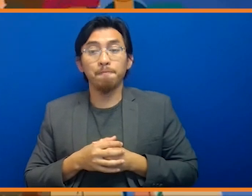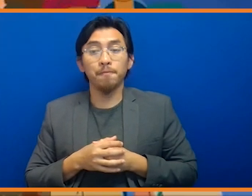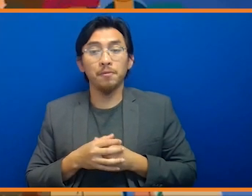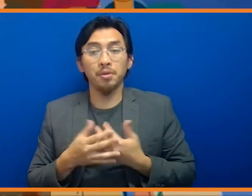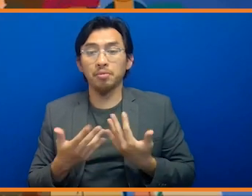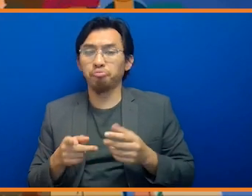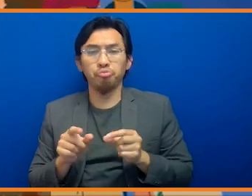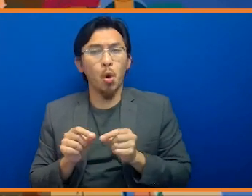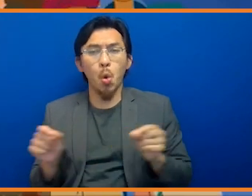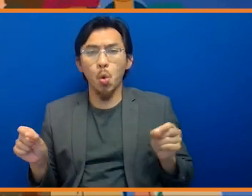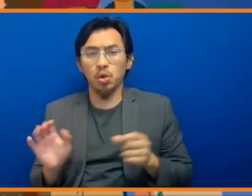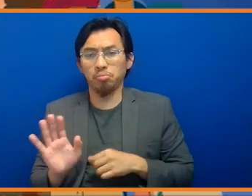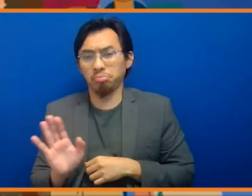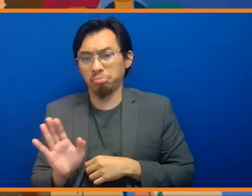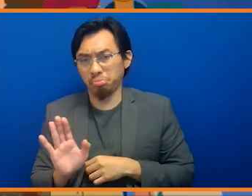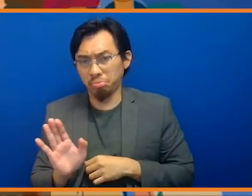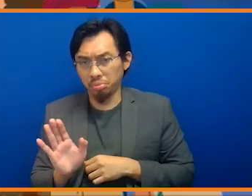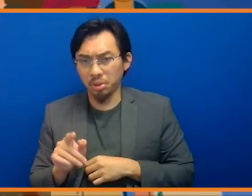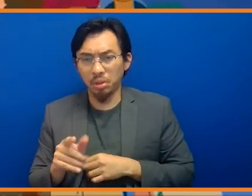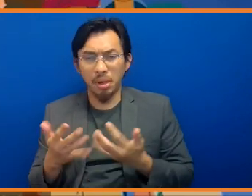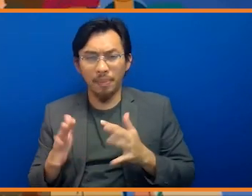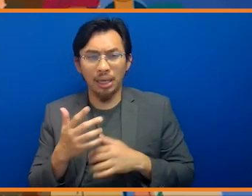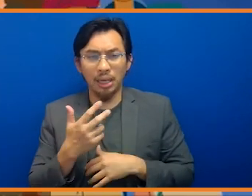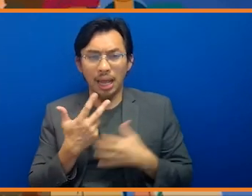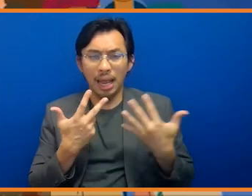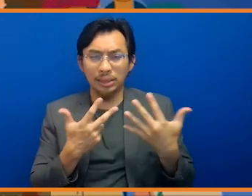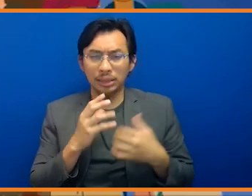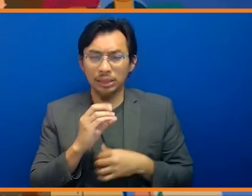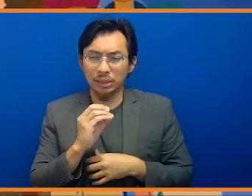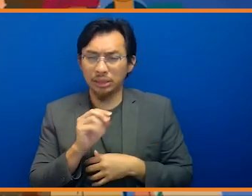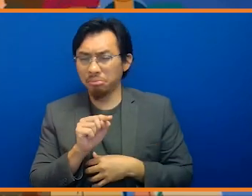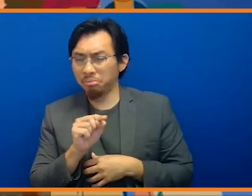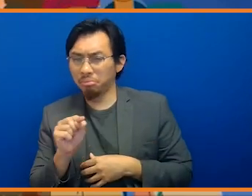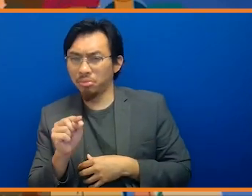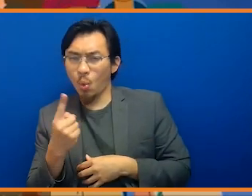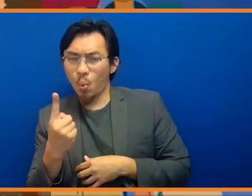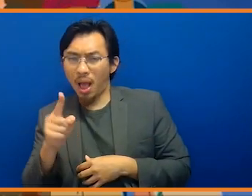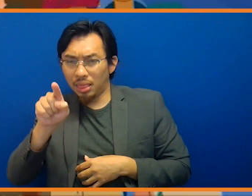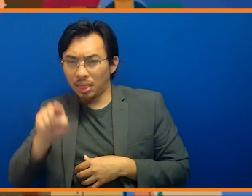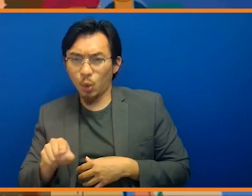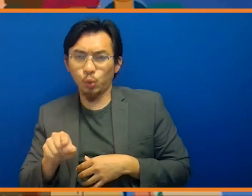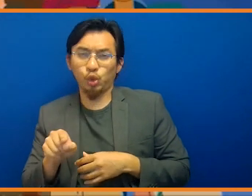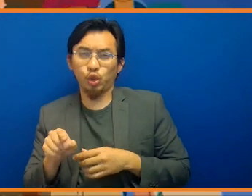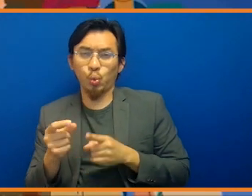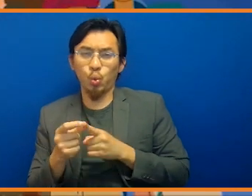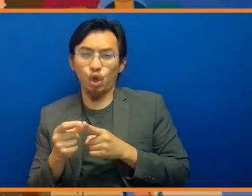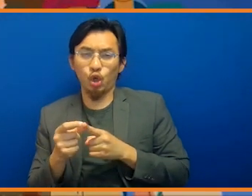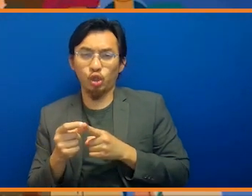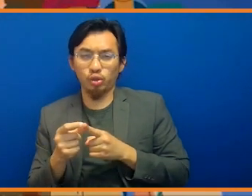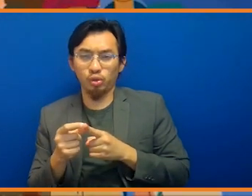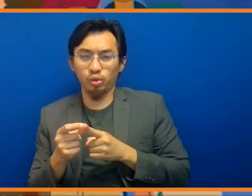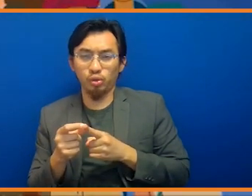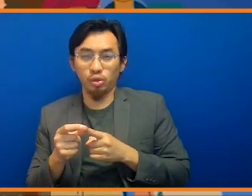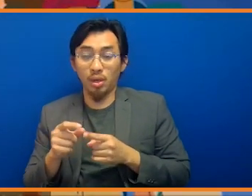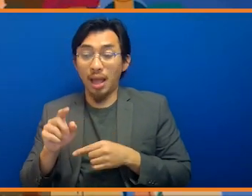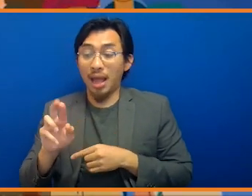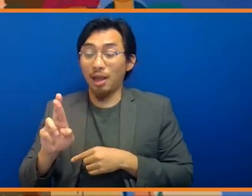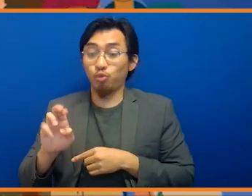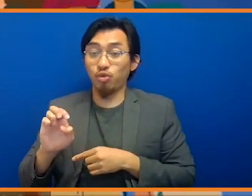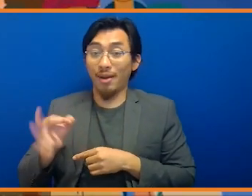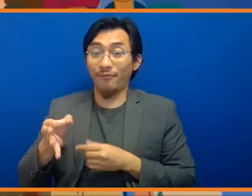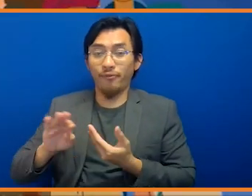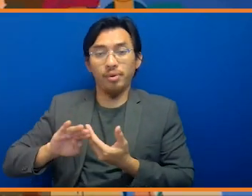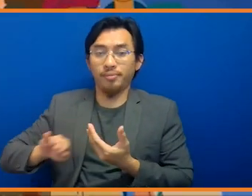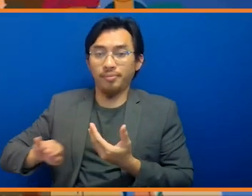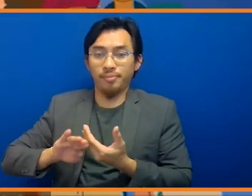not too long. It's only between 800 to 1,100 words. It's excluded reference,